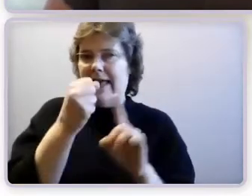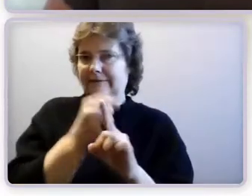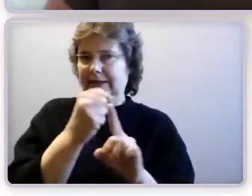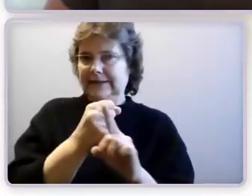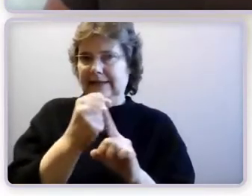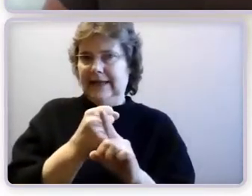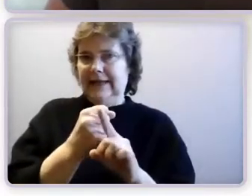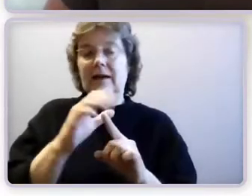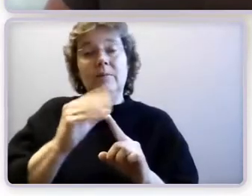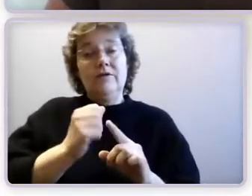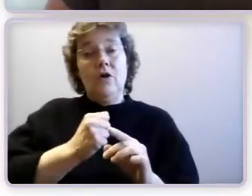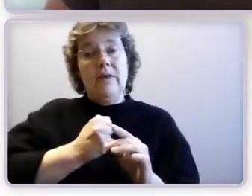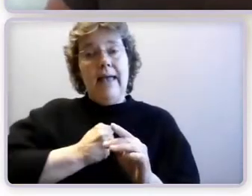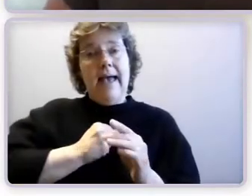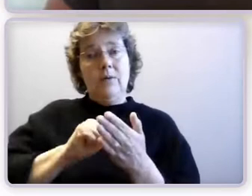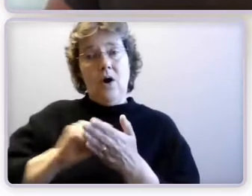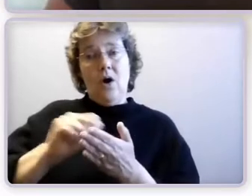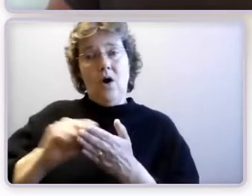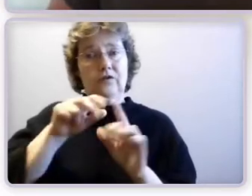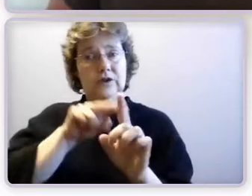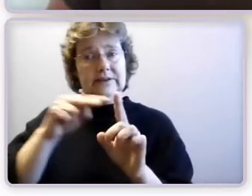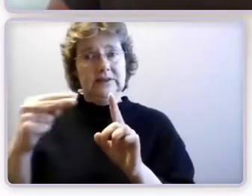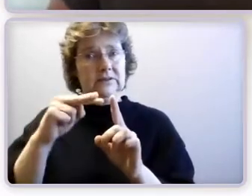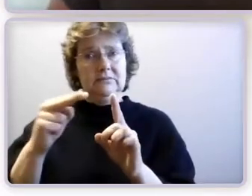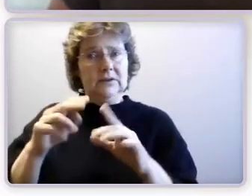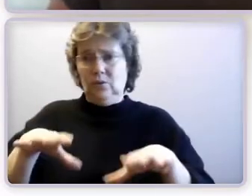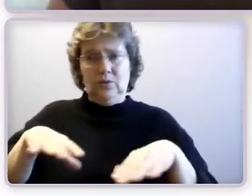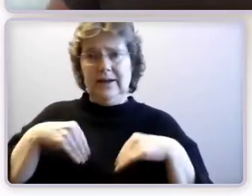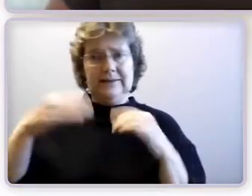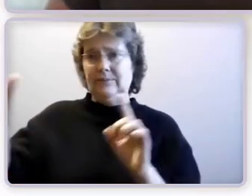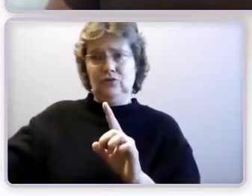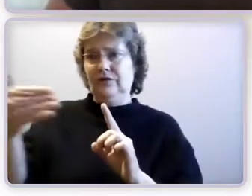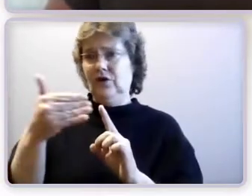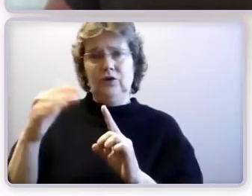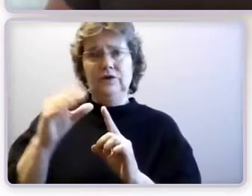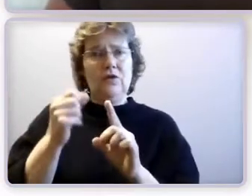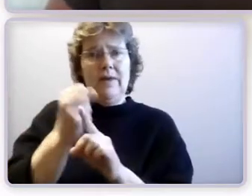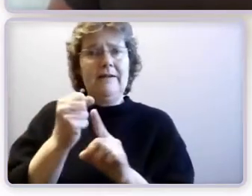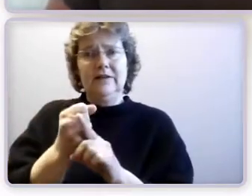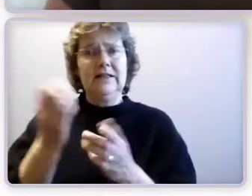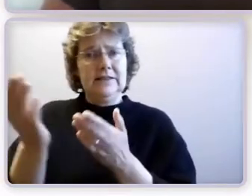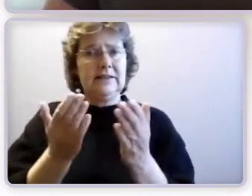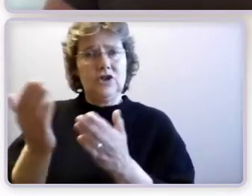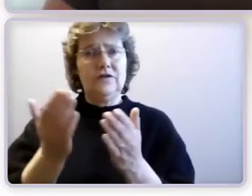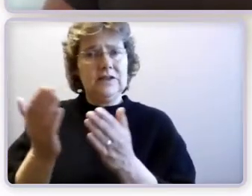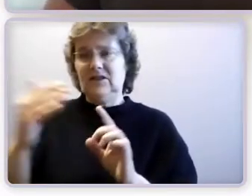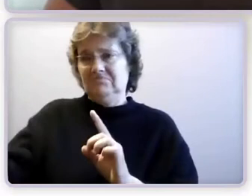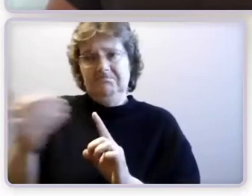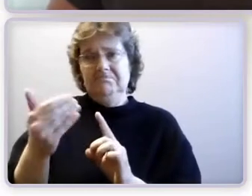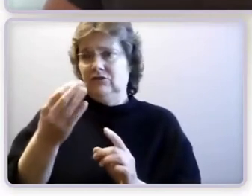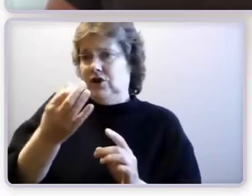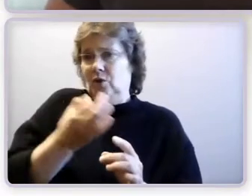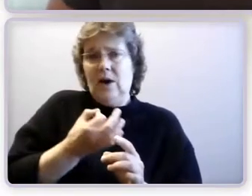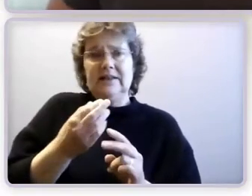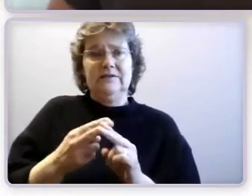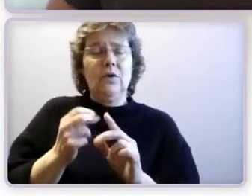still accept referrals directly from advocacy services with direct requests for advocacy. Sometimes they are